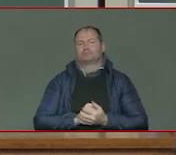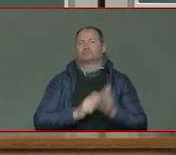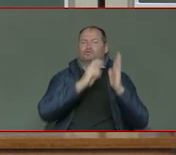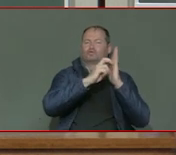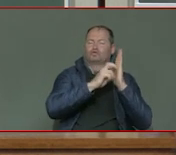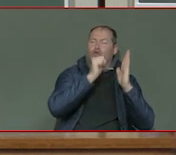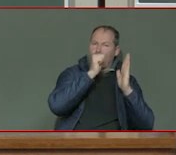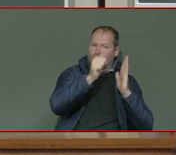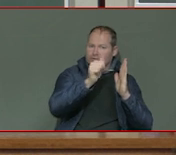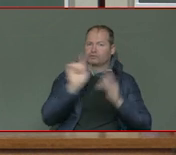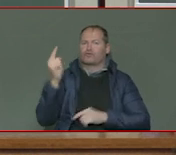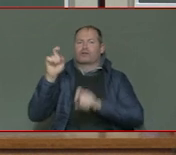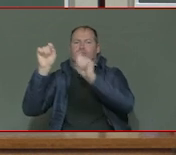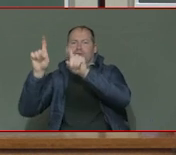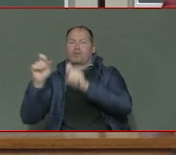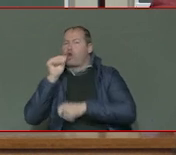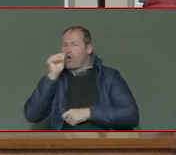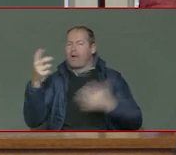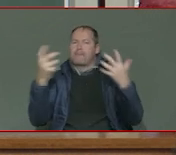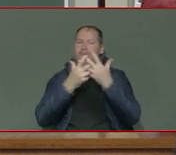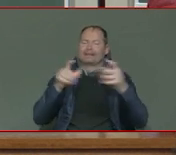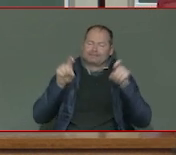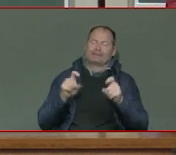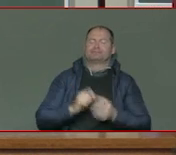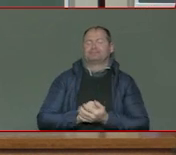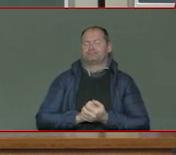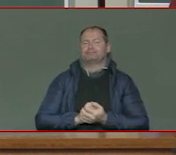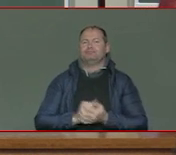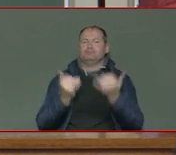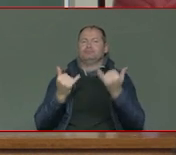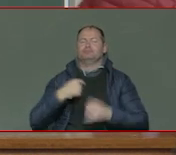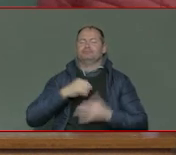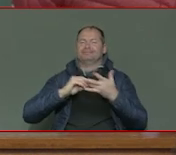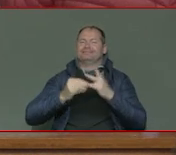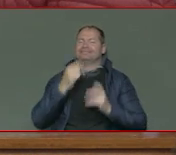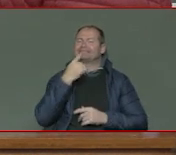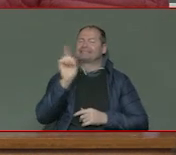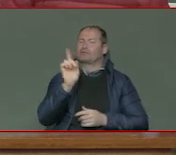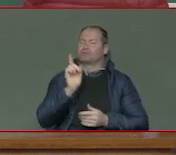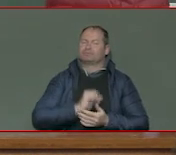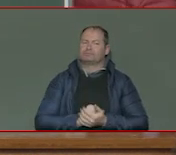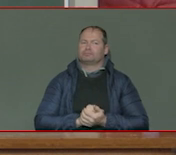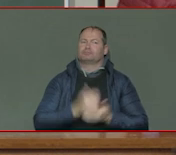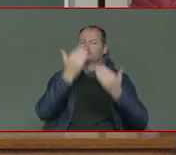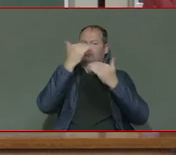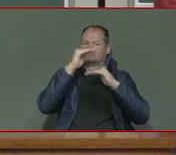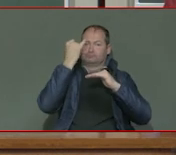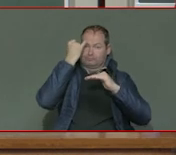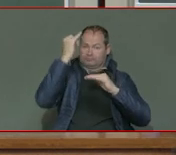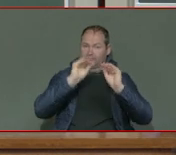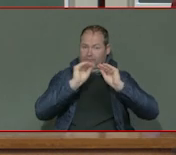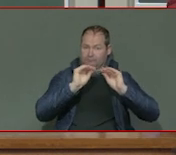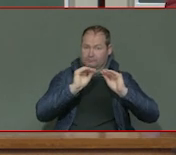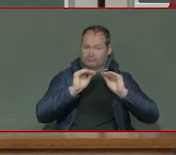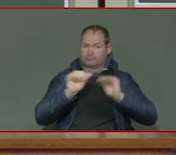you happy with that? All right. So what am I trying to say to you? I taught you the limit concept. I taught